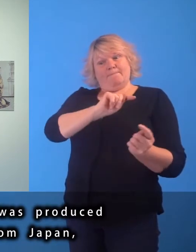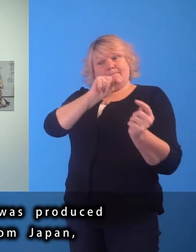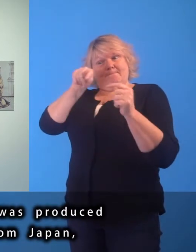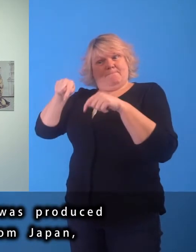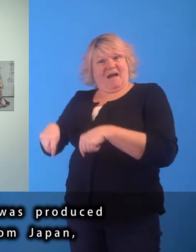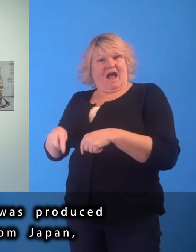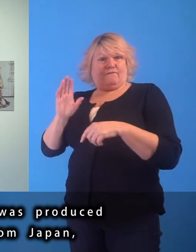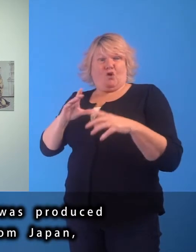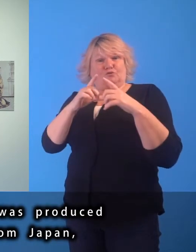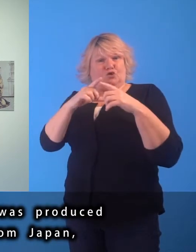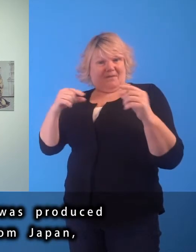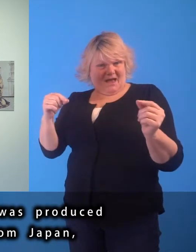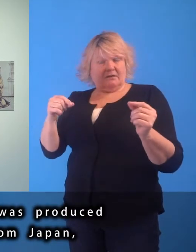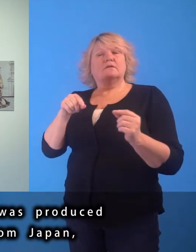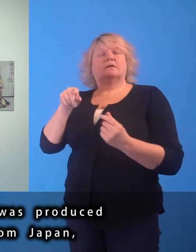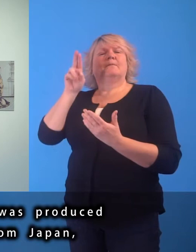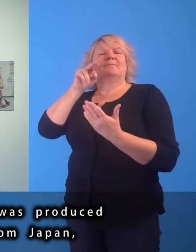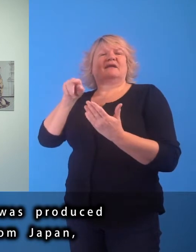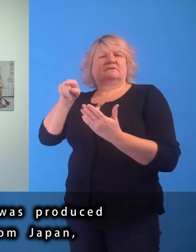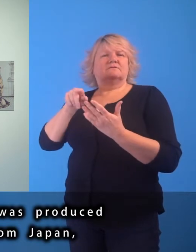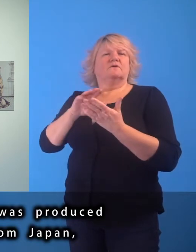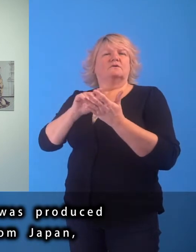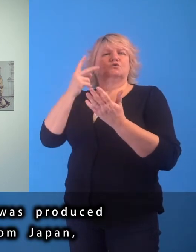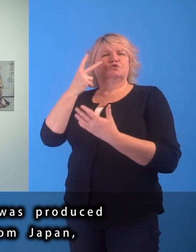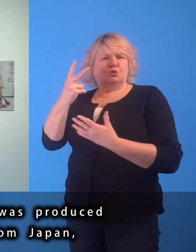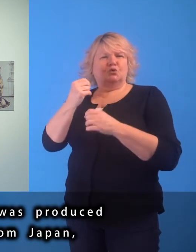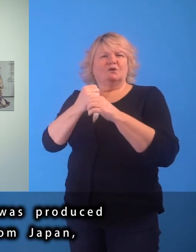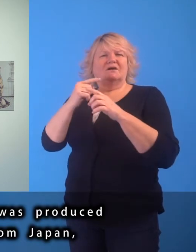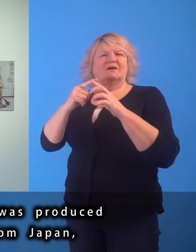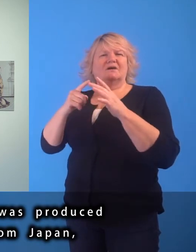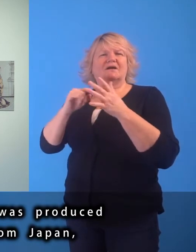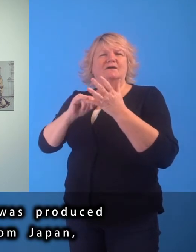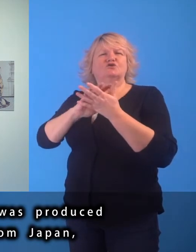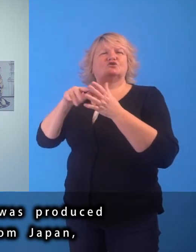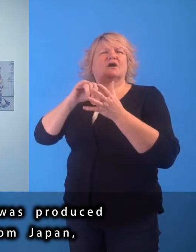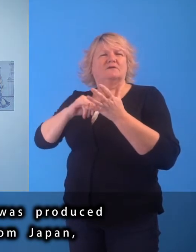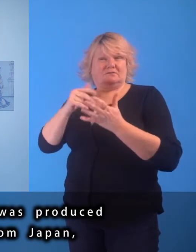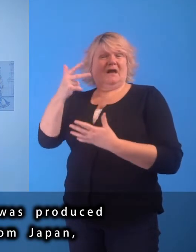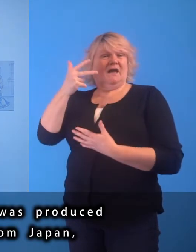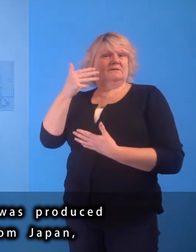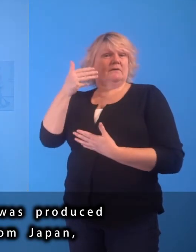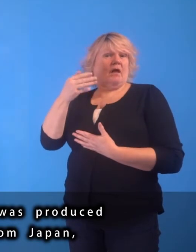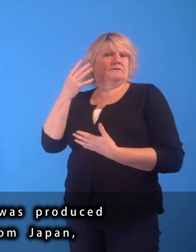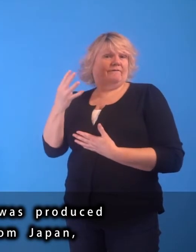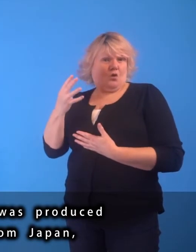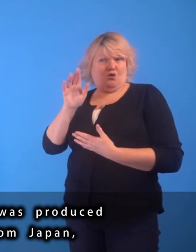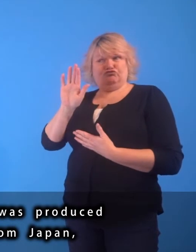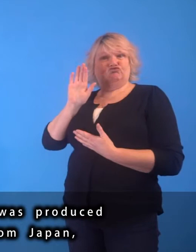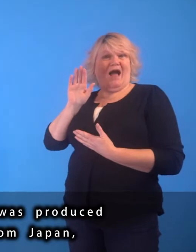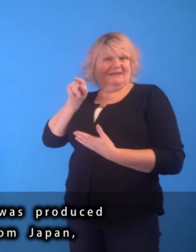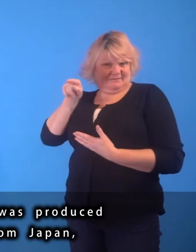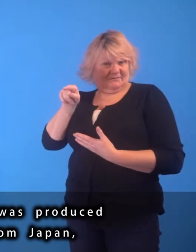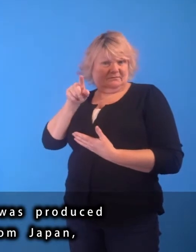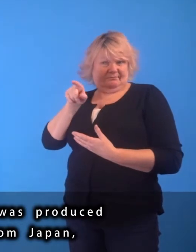Two Geishas, 1894, on the right, was produced by Hornel after their return